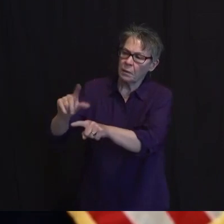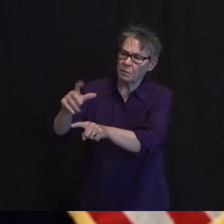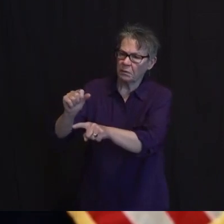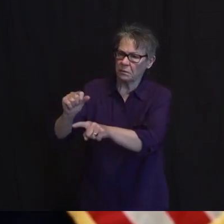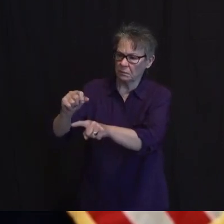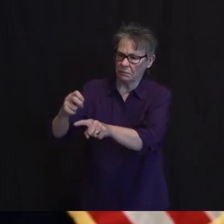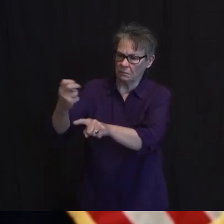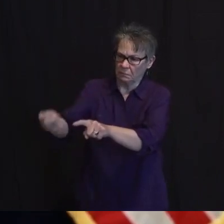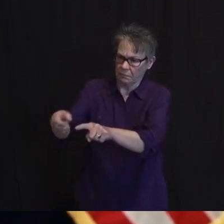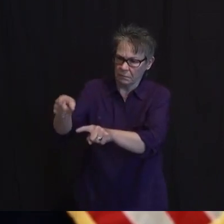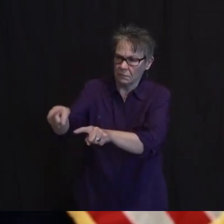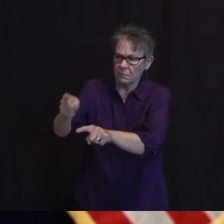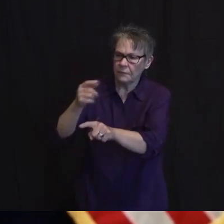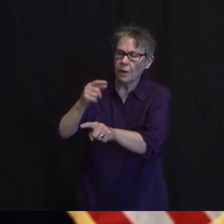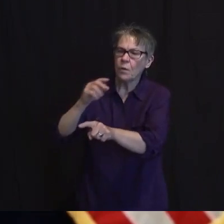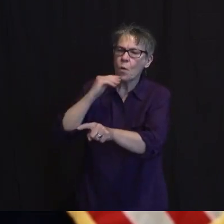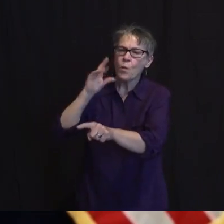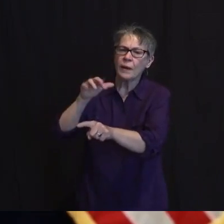only take them off when we're